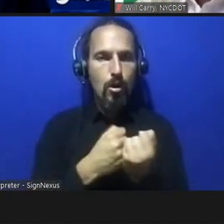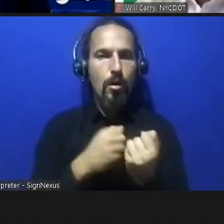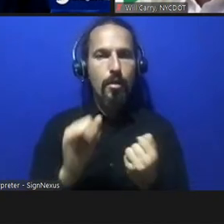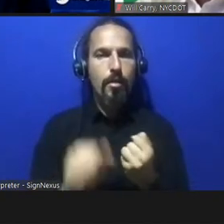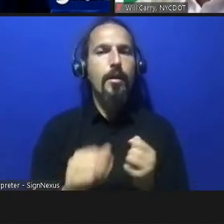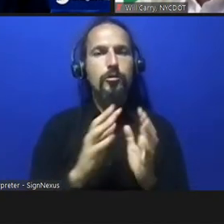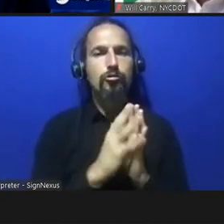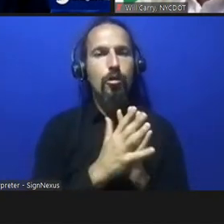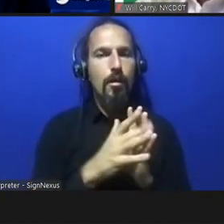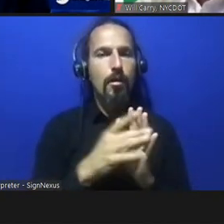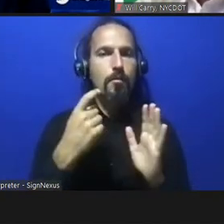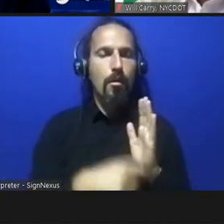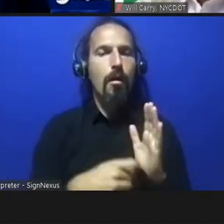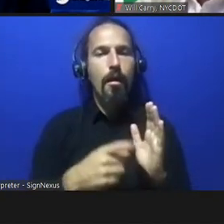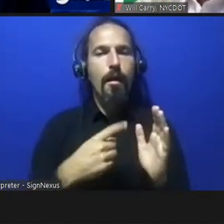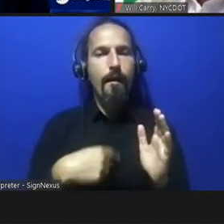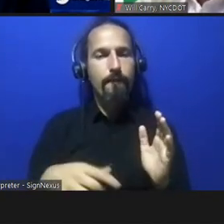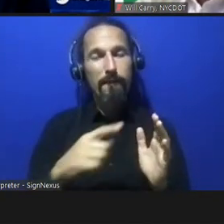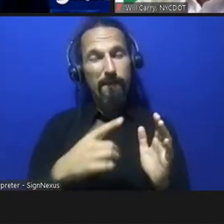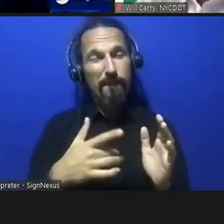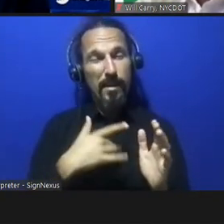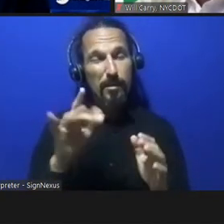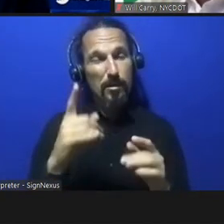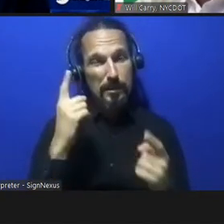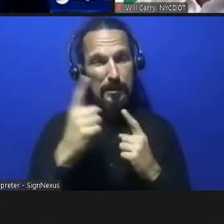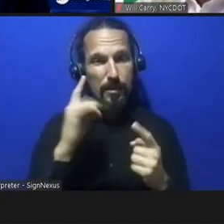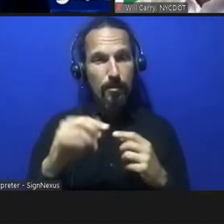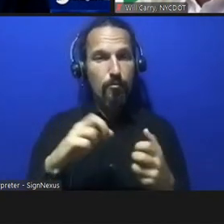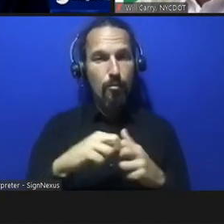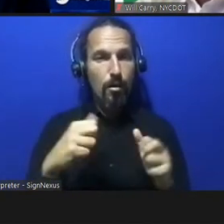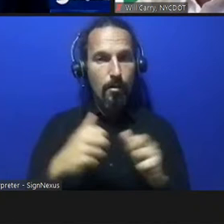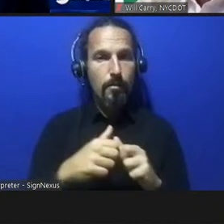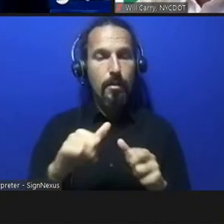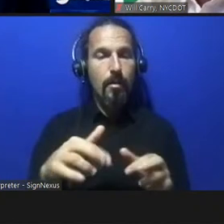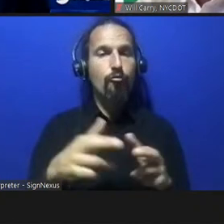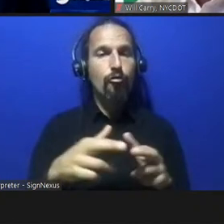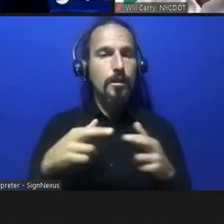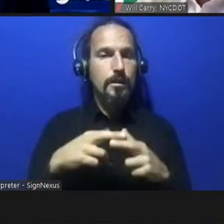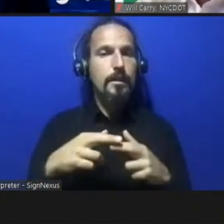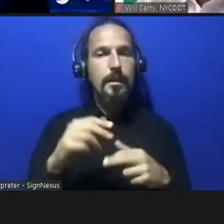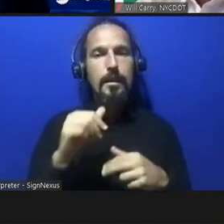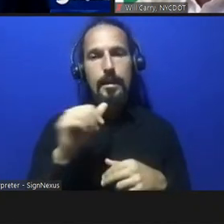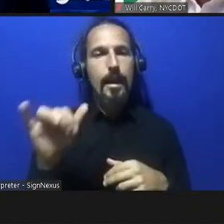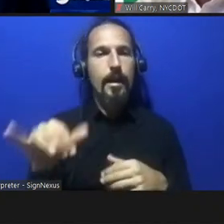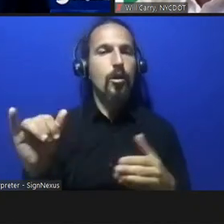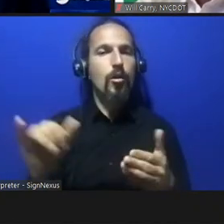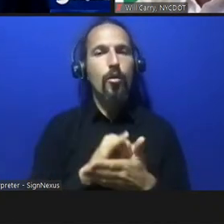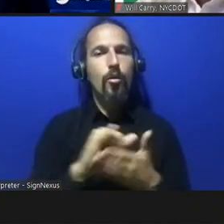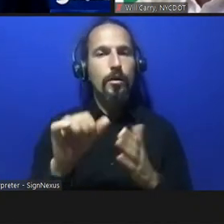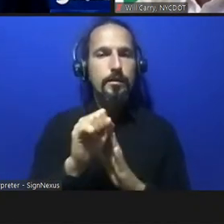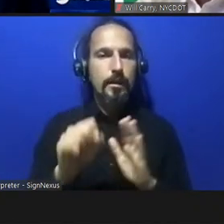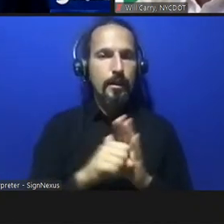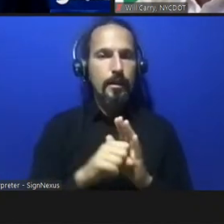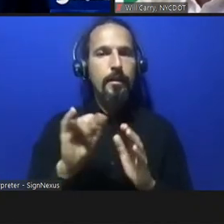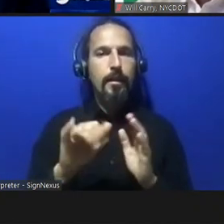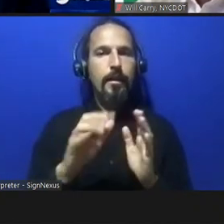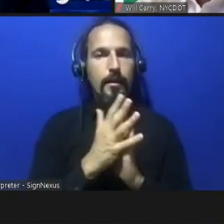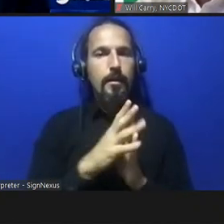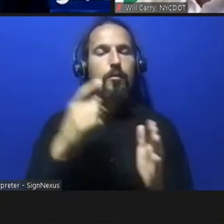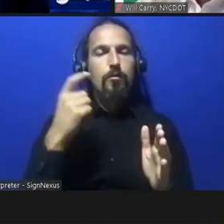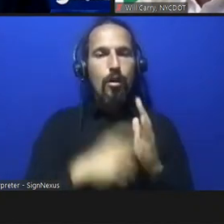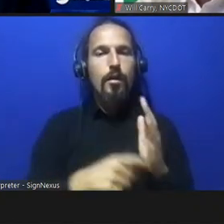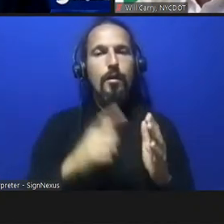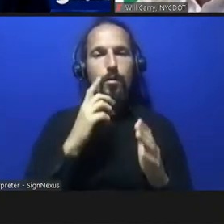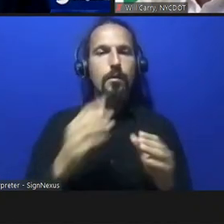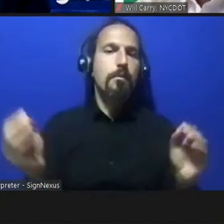pricing as is i think if you reconsider the problem problem and not just a new york state problem congestion pricing would be even